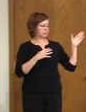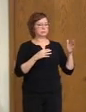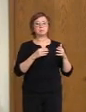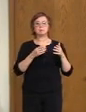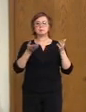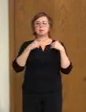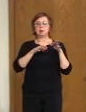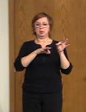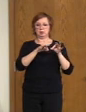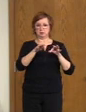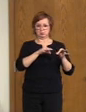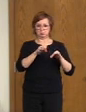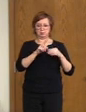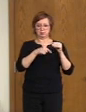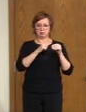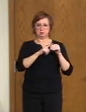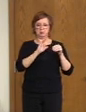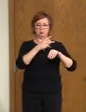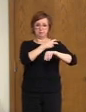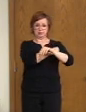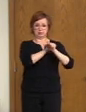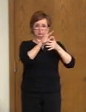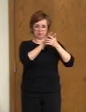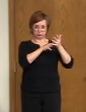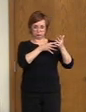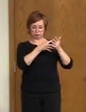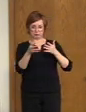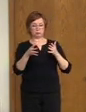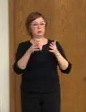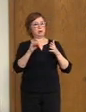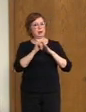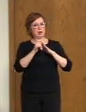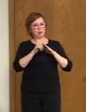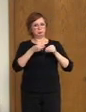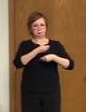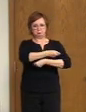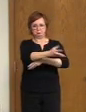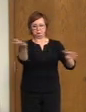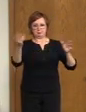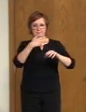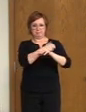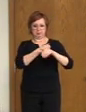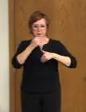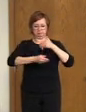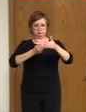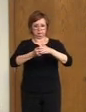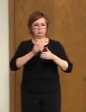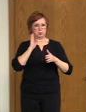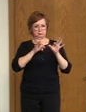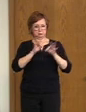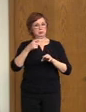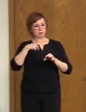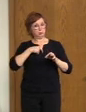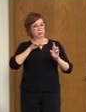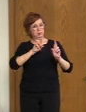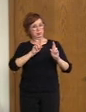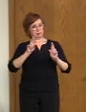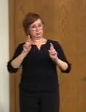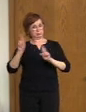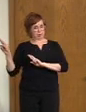delivery plan and ensure that everyone understands that we are ready to receive that vaccine and deliver the vaccine.